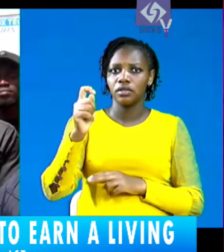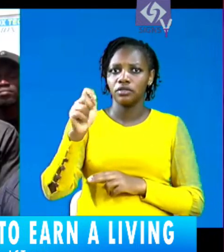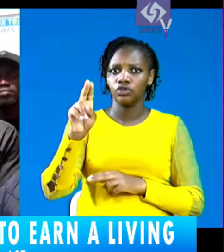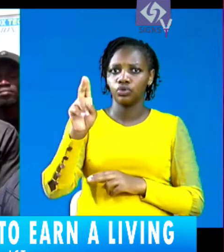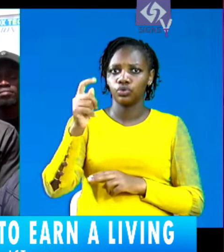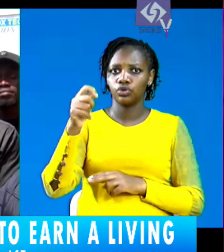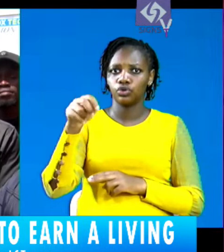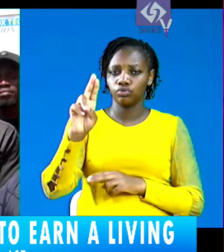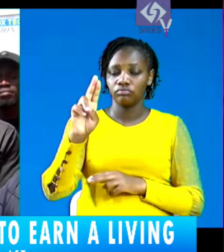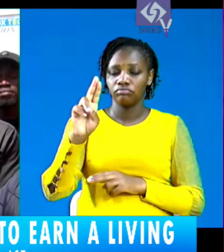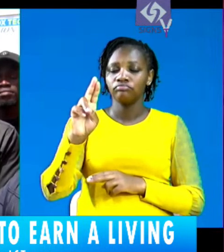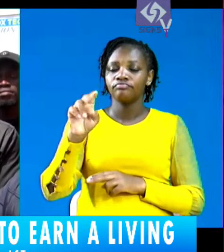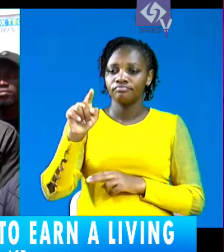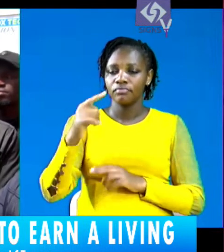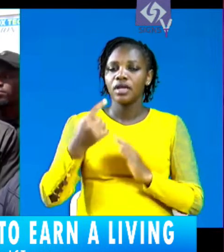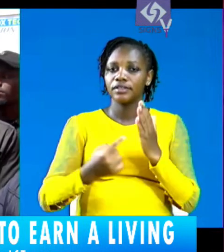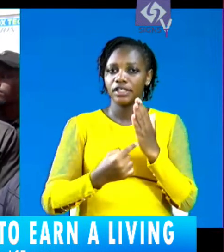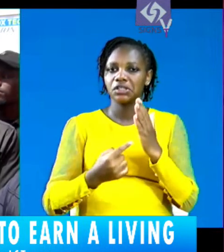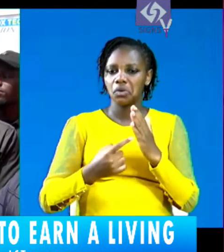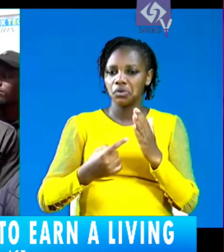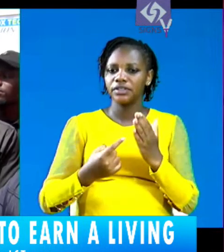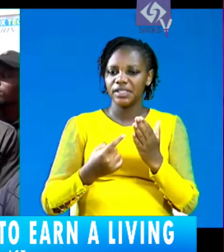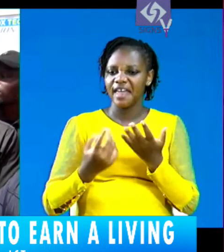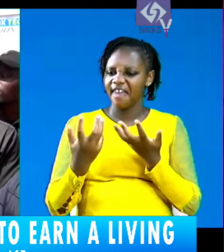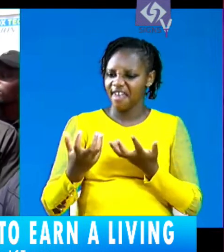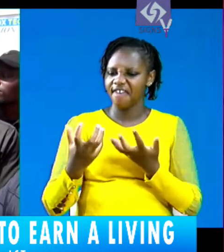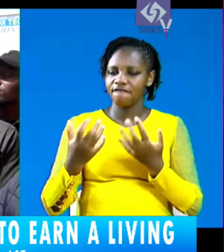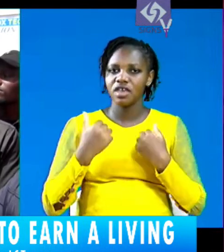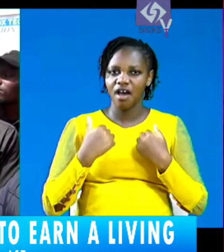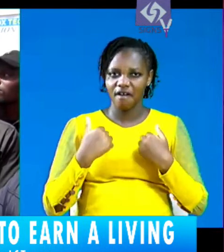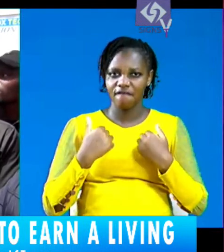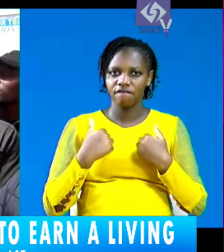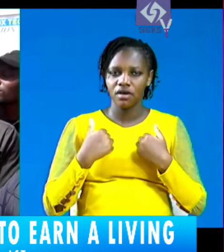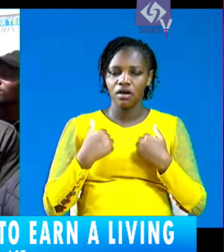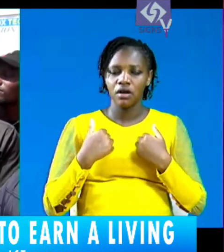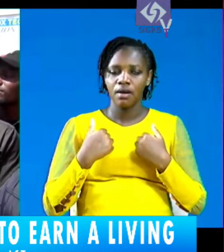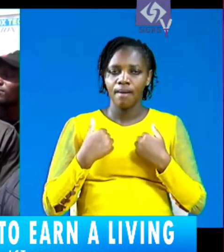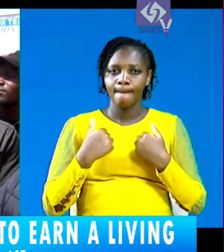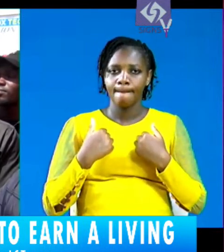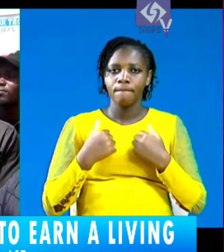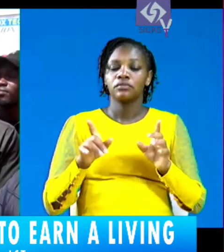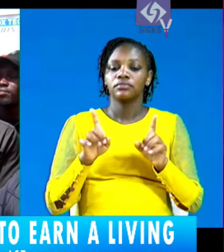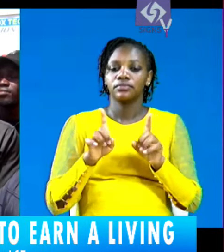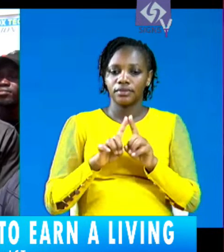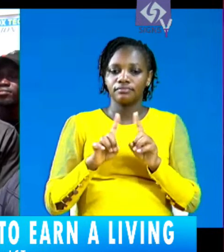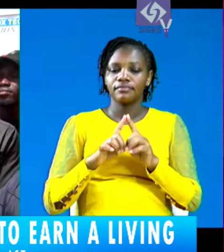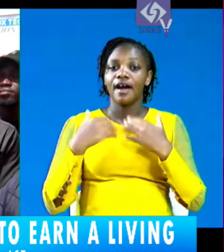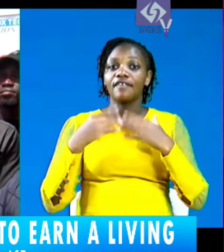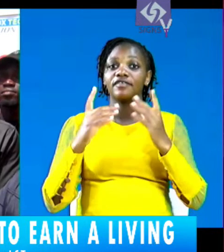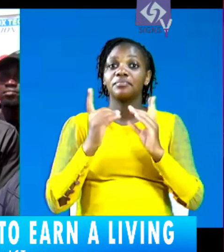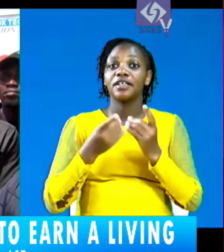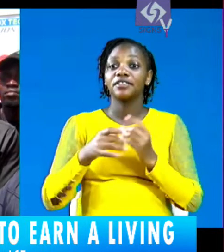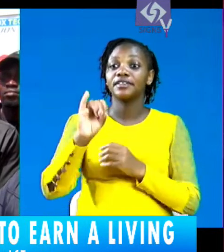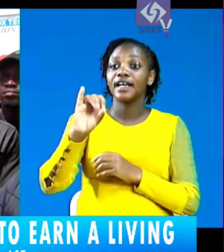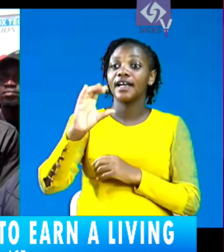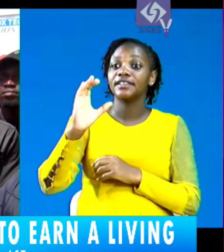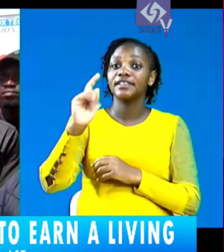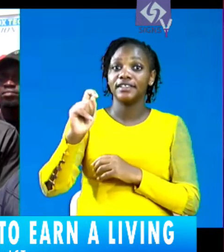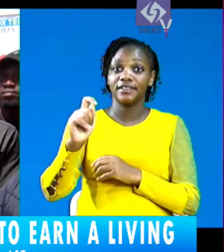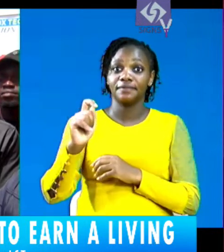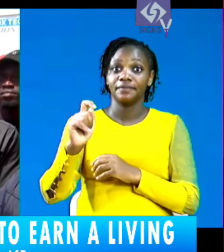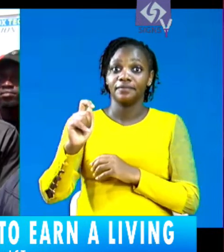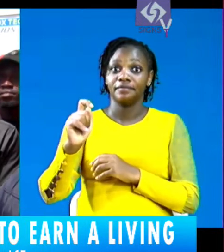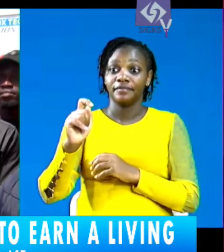really put technology in the forefront of his government. He has created the Department of ICT as a standalone